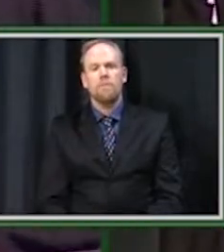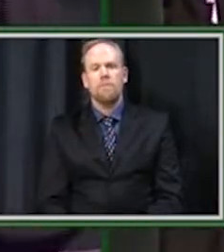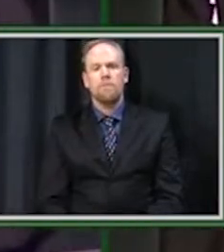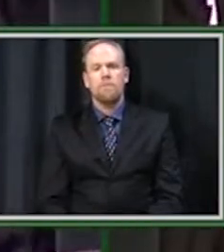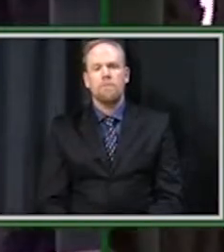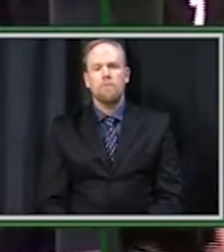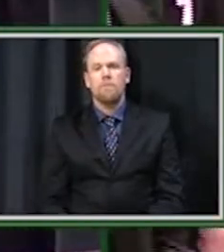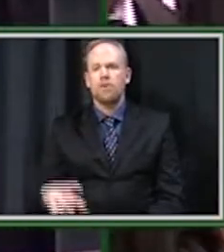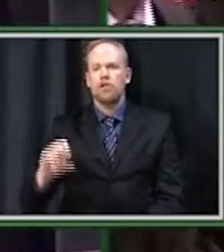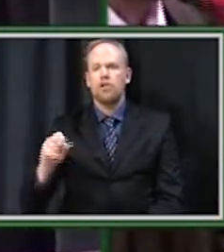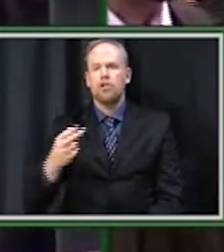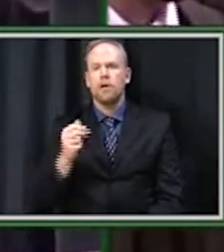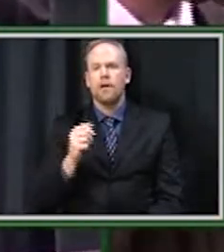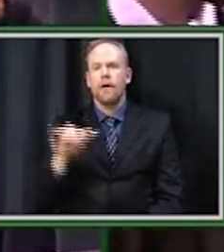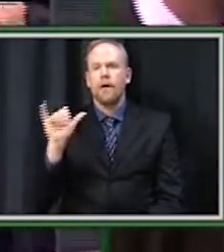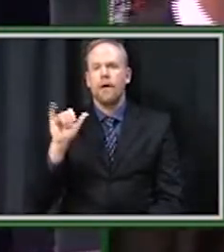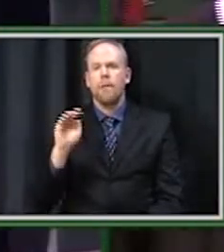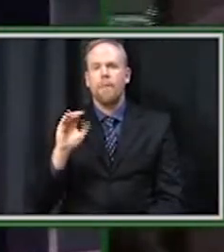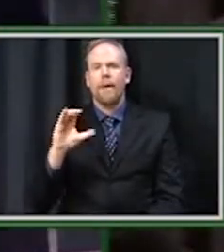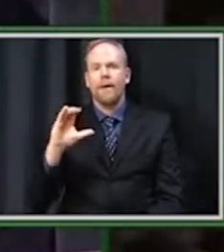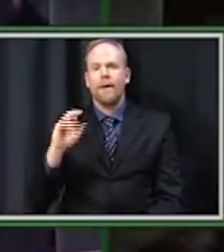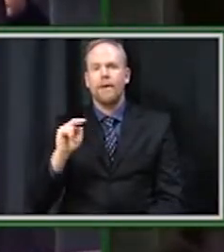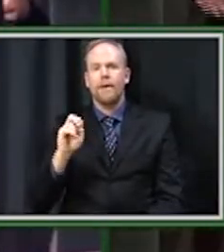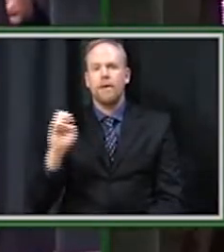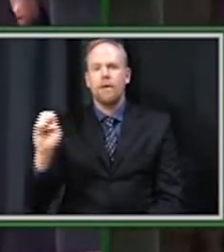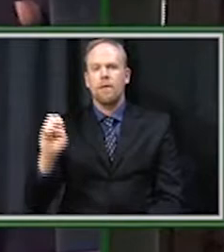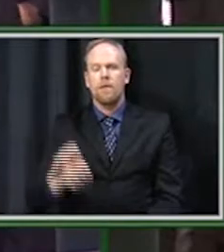Shay McNee.